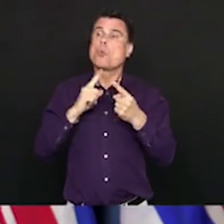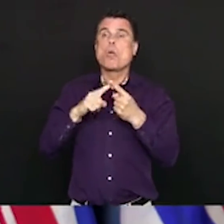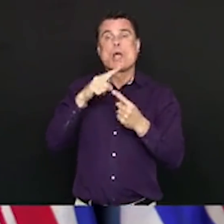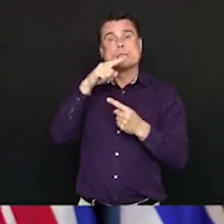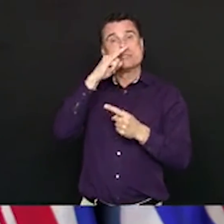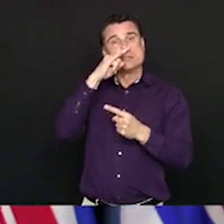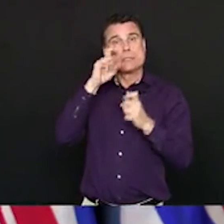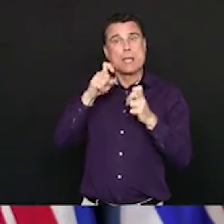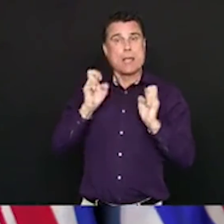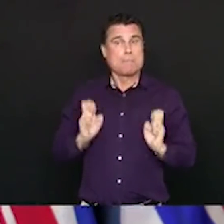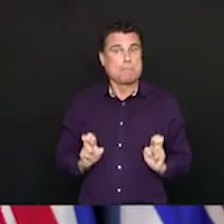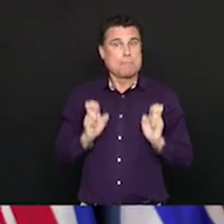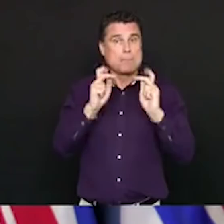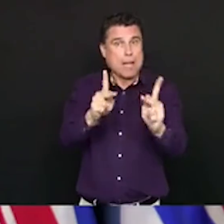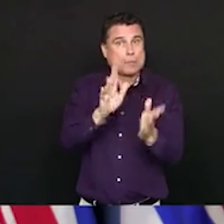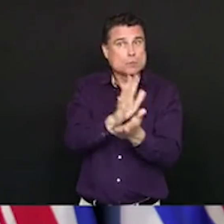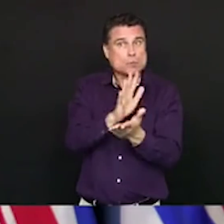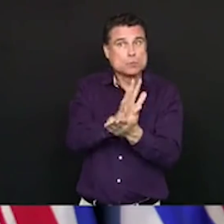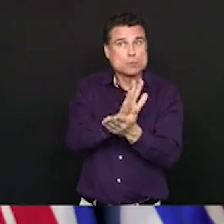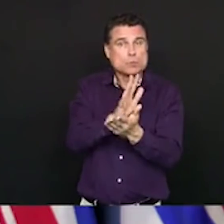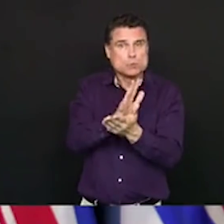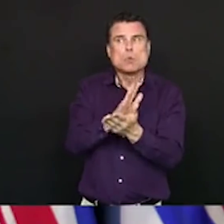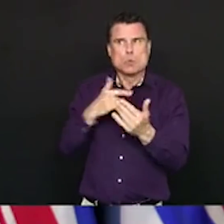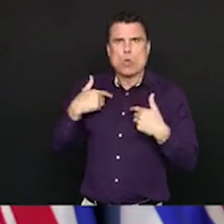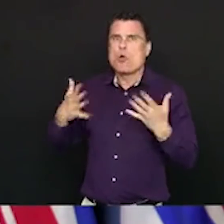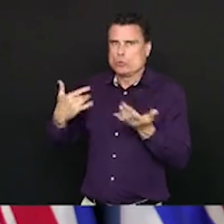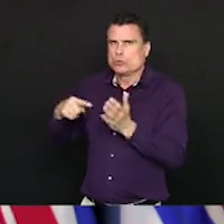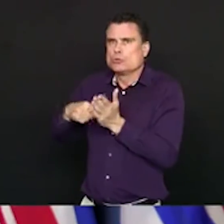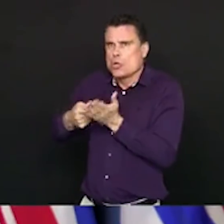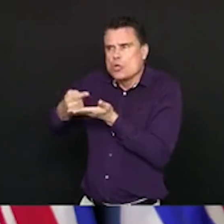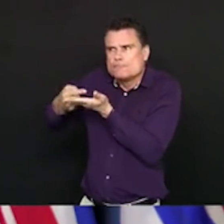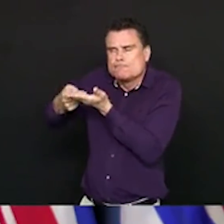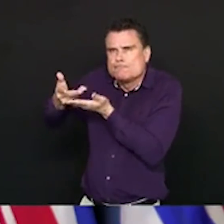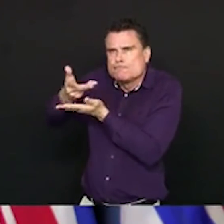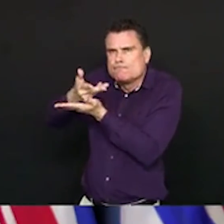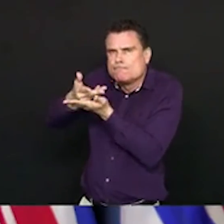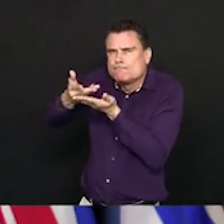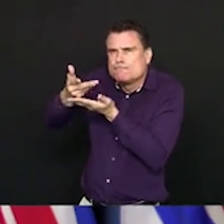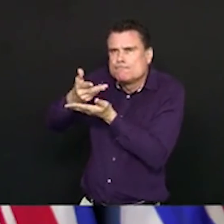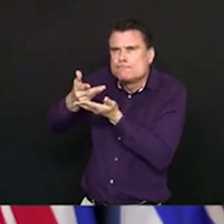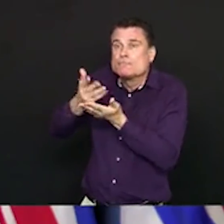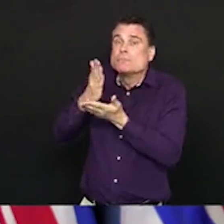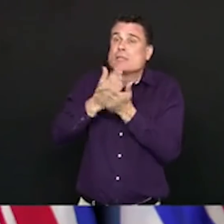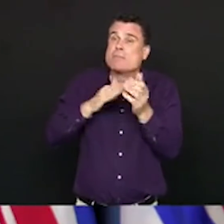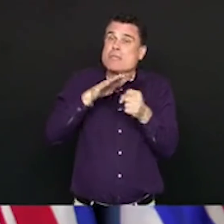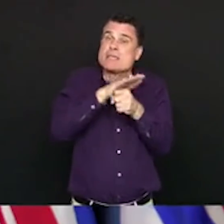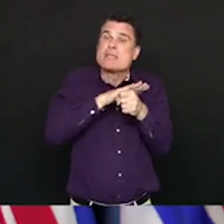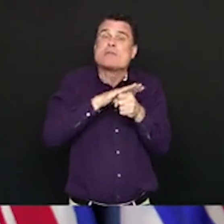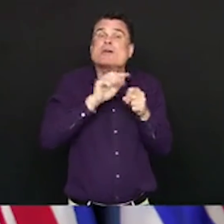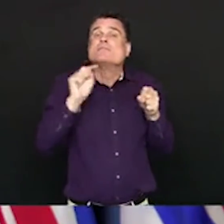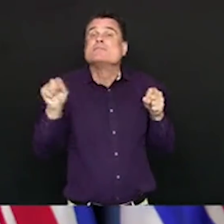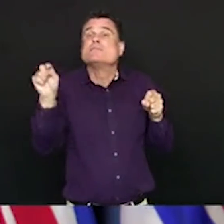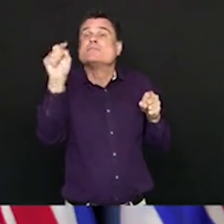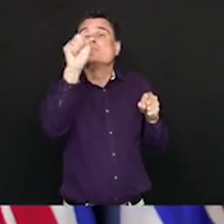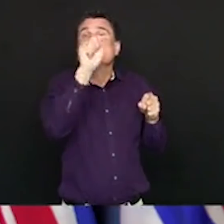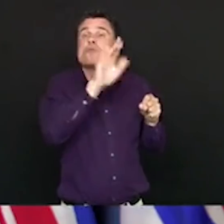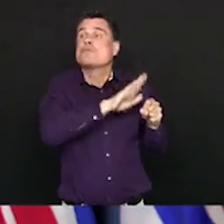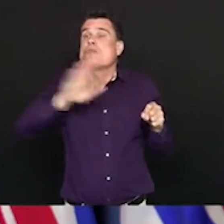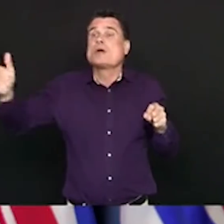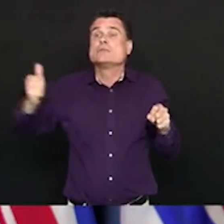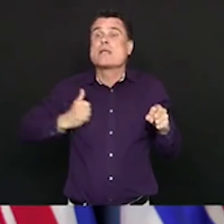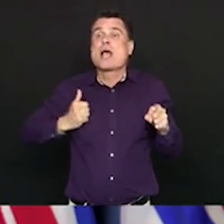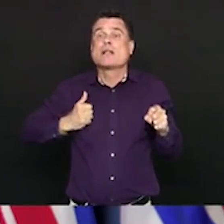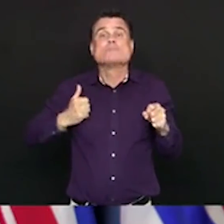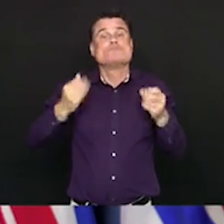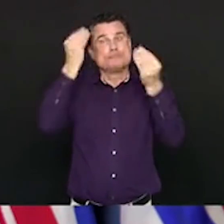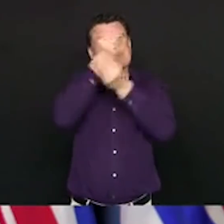who set arbitrary dates for a return before the data was in, before the science was confirming that, and we're not going to follow